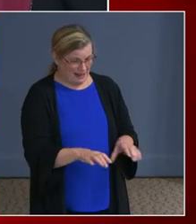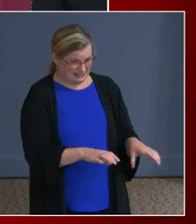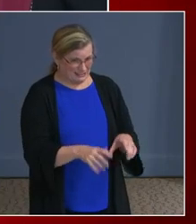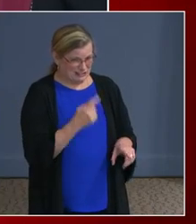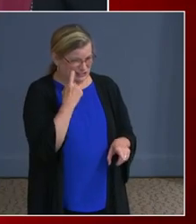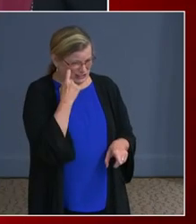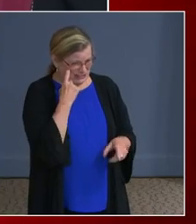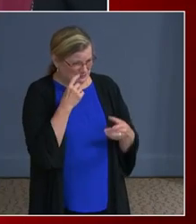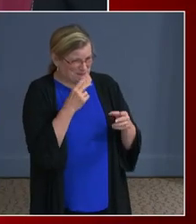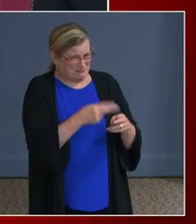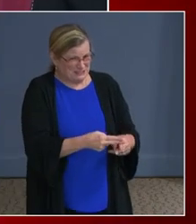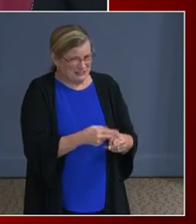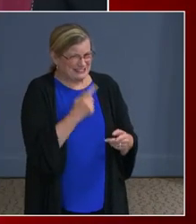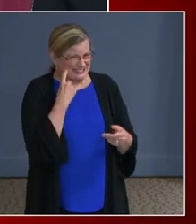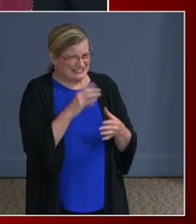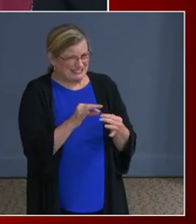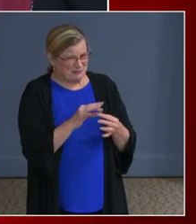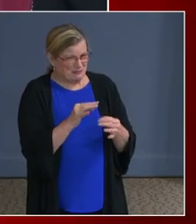rules.